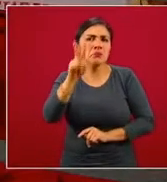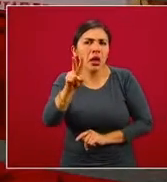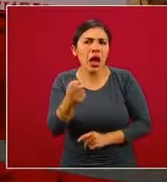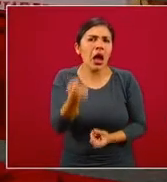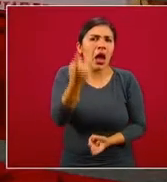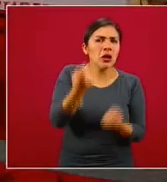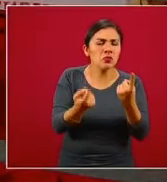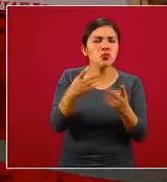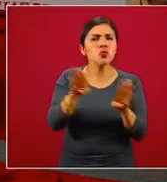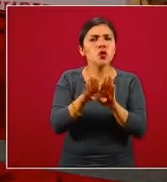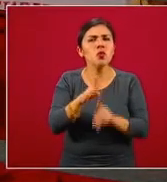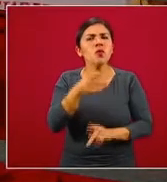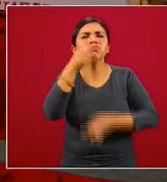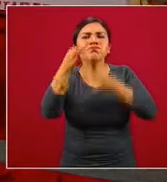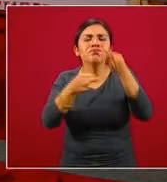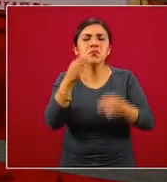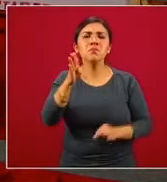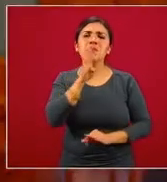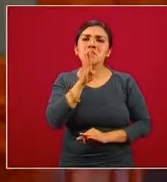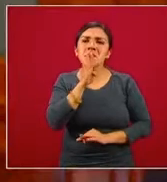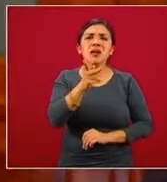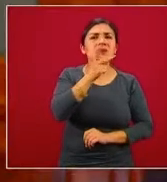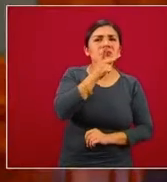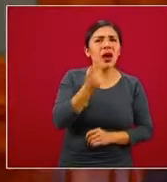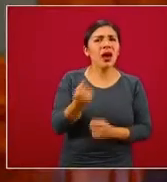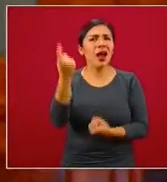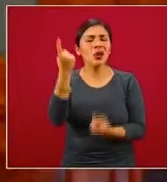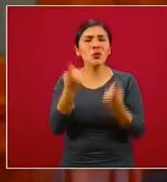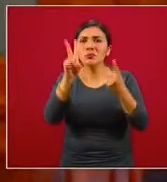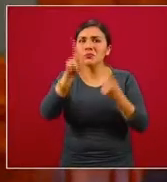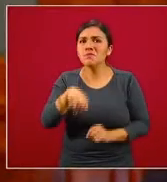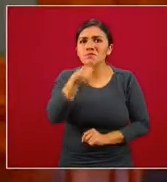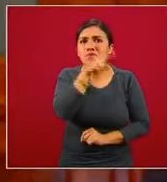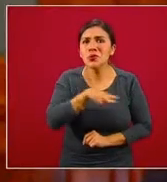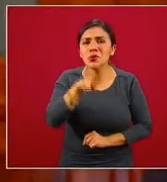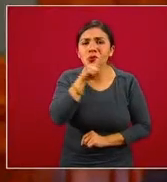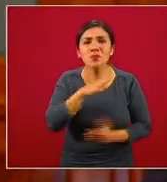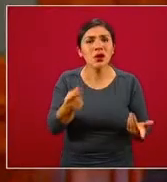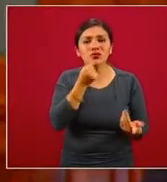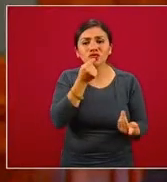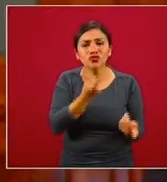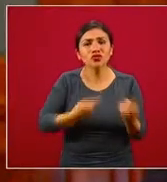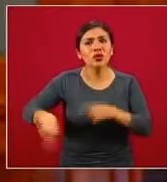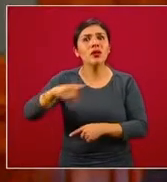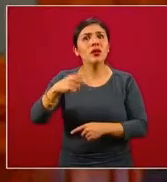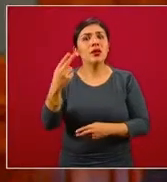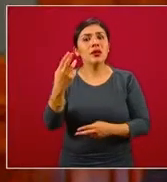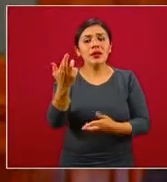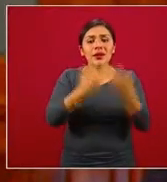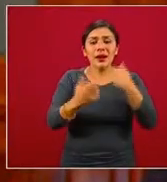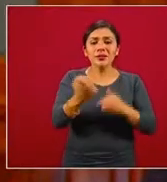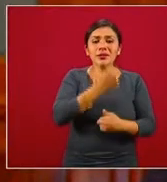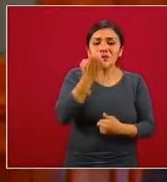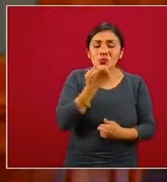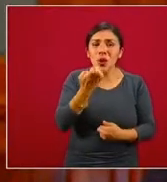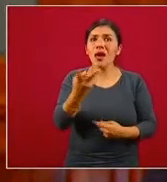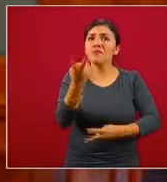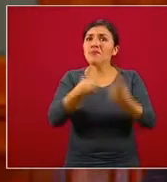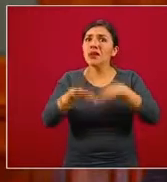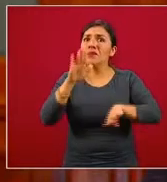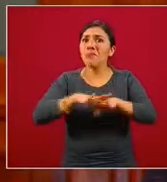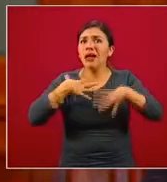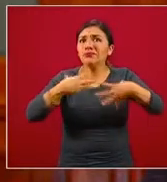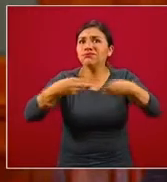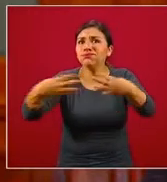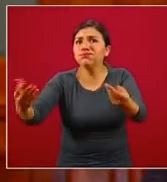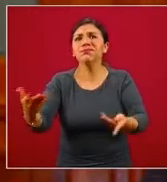You and then you. Dr. Gattel, hello. Good evening. Carlos Guzman. I'm